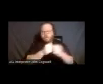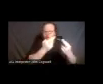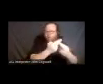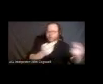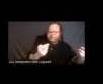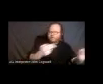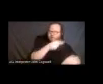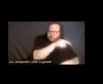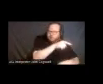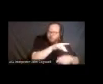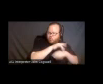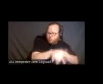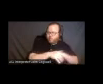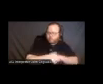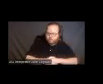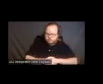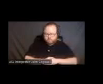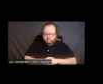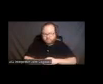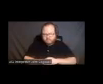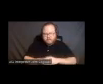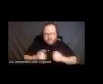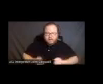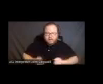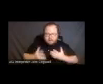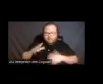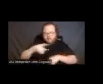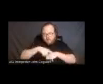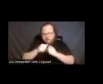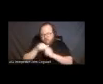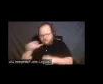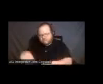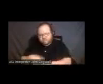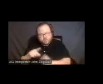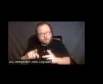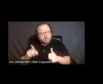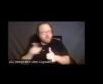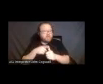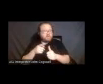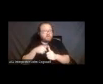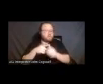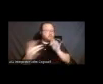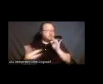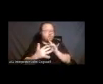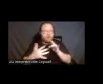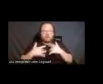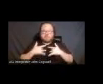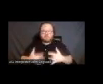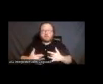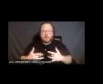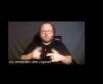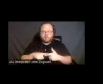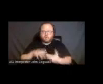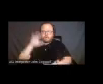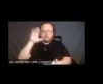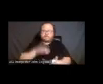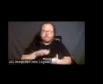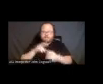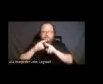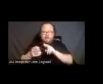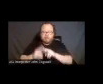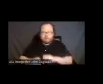on and spending time with them. The initial contact from a crisis team member tends to be towards de-escalation and problem solving.